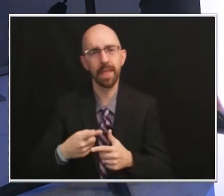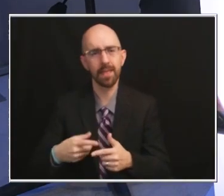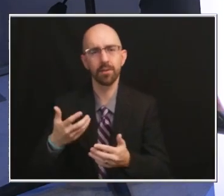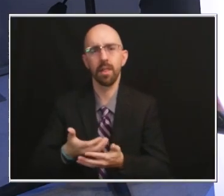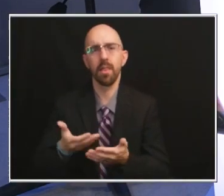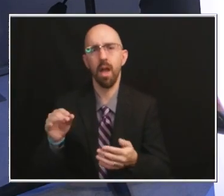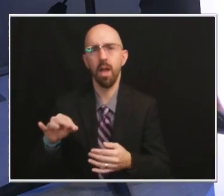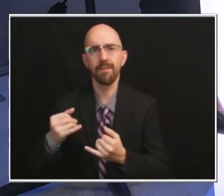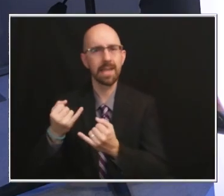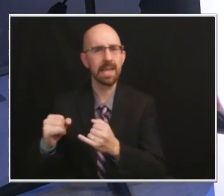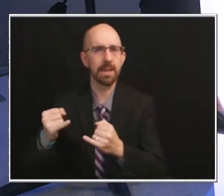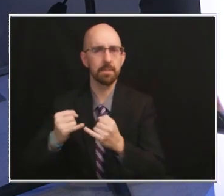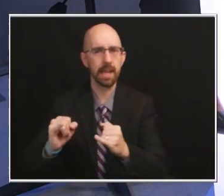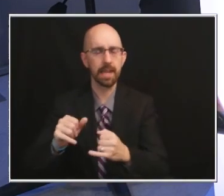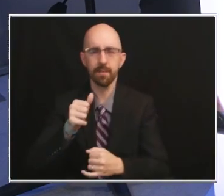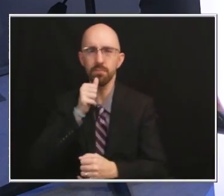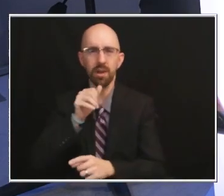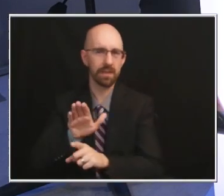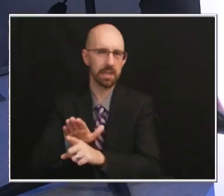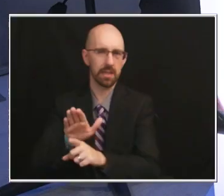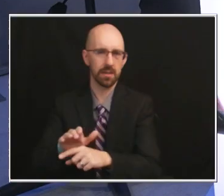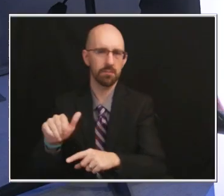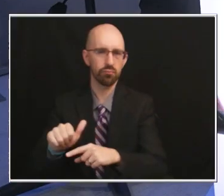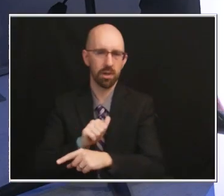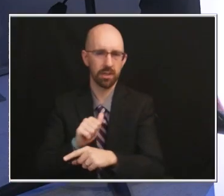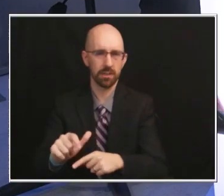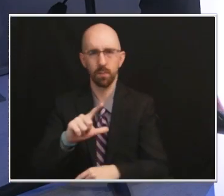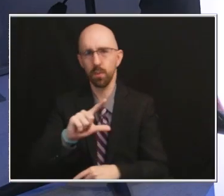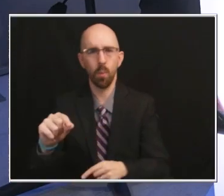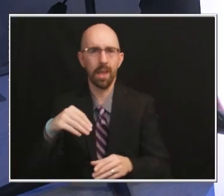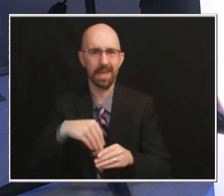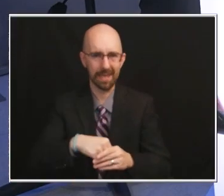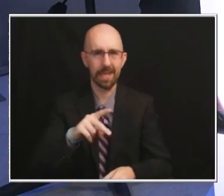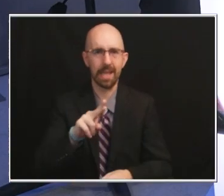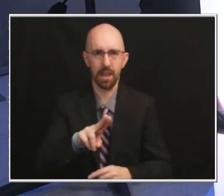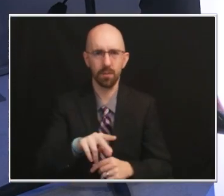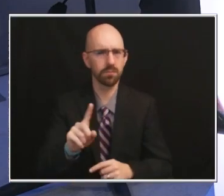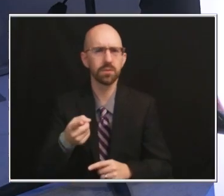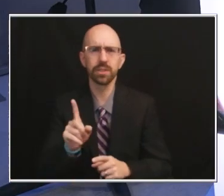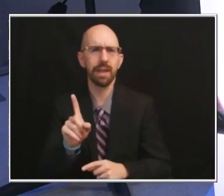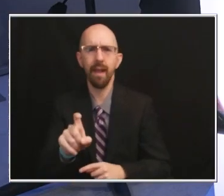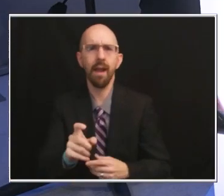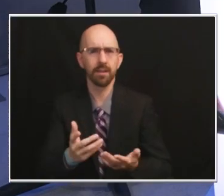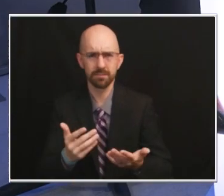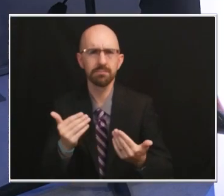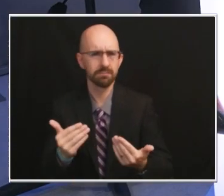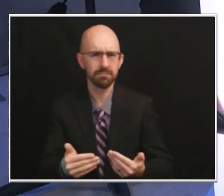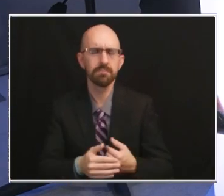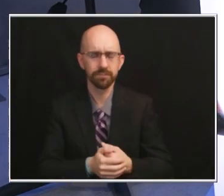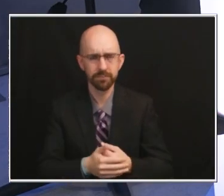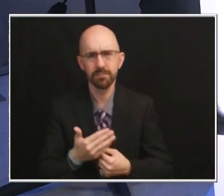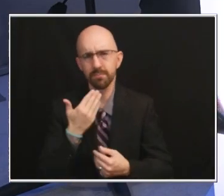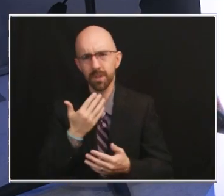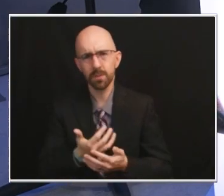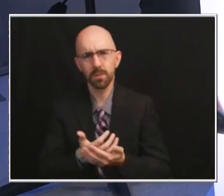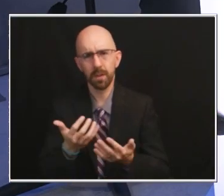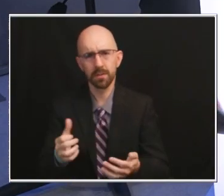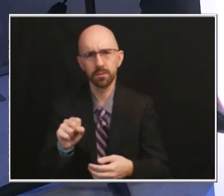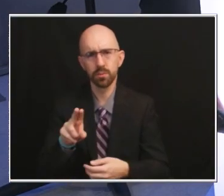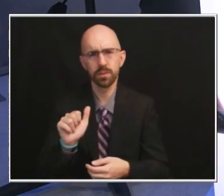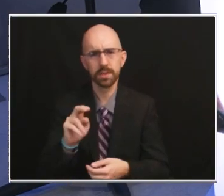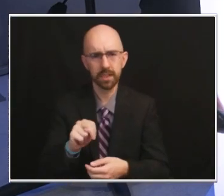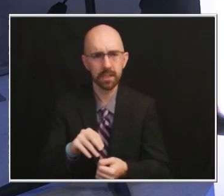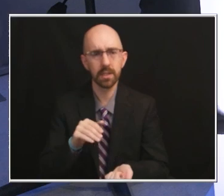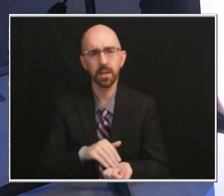independent private practice as well, but 20 within KU. So just ask for it. Thank you so much, Susan, Dr. Pam